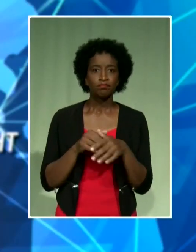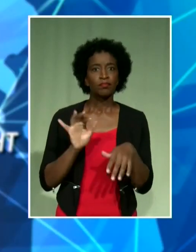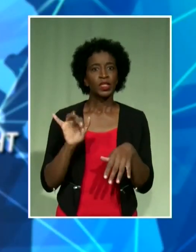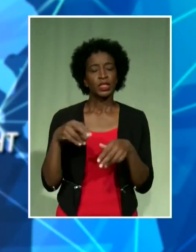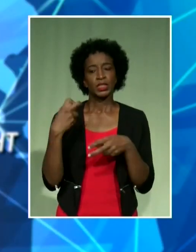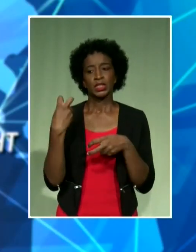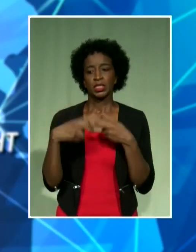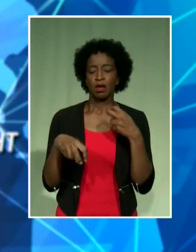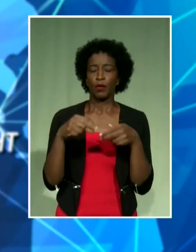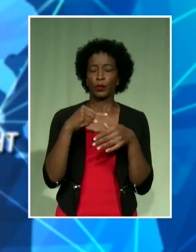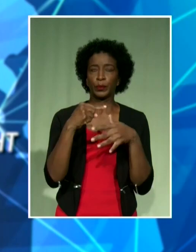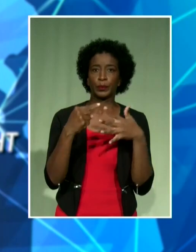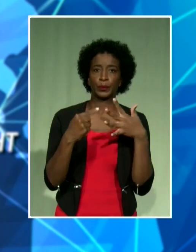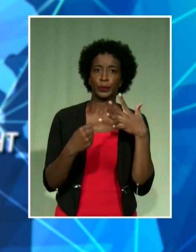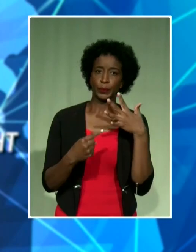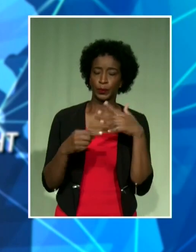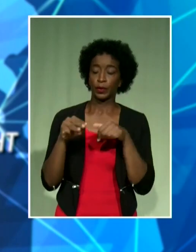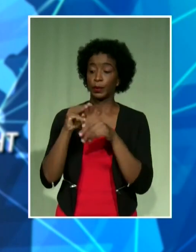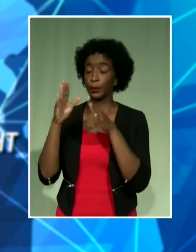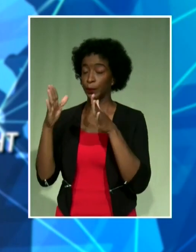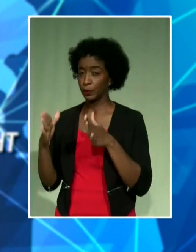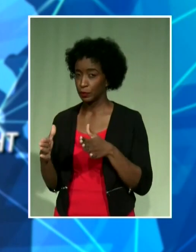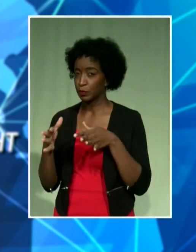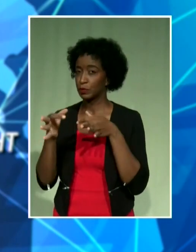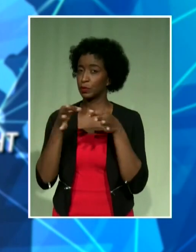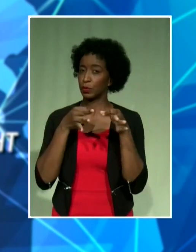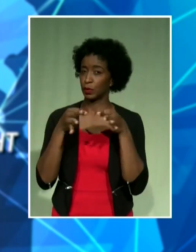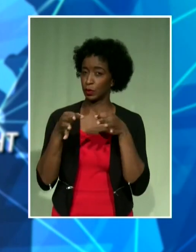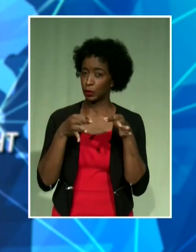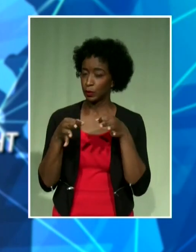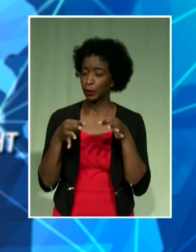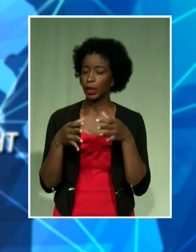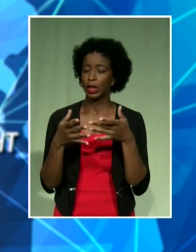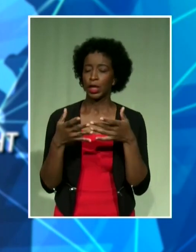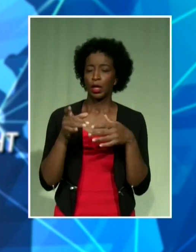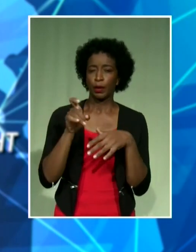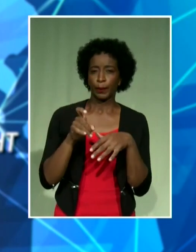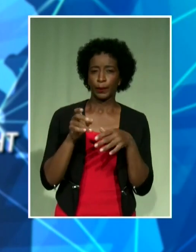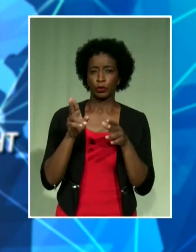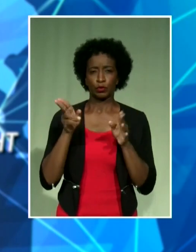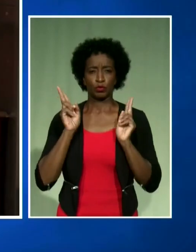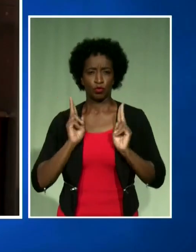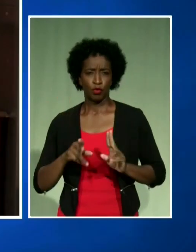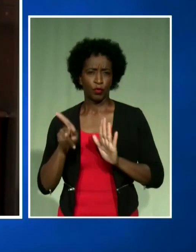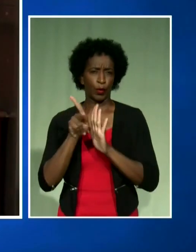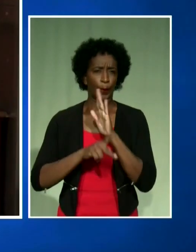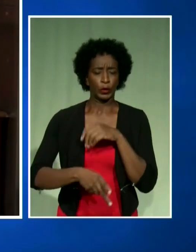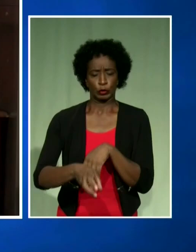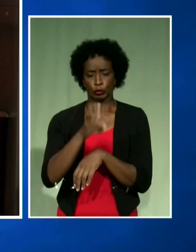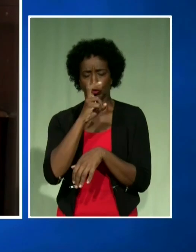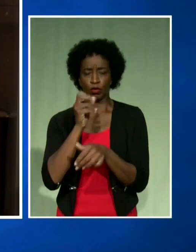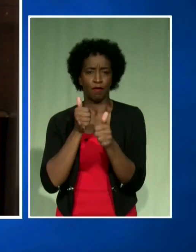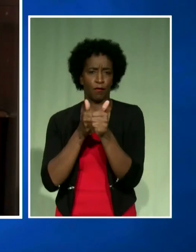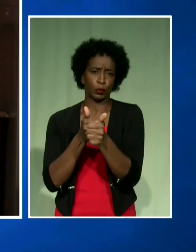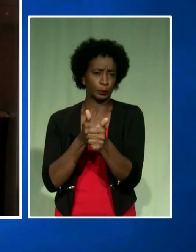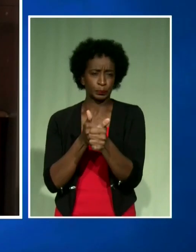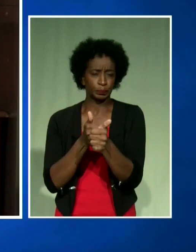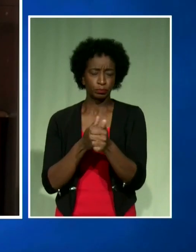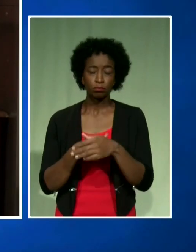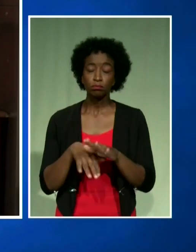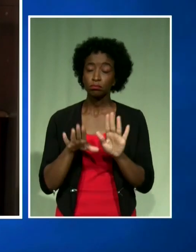Education is offering an ease until the end of September with prospects of a review. This means that if your child